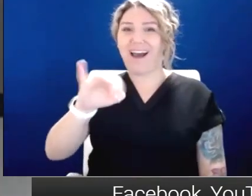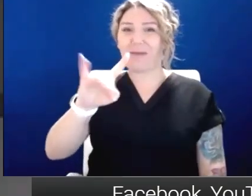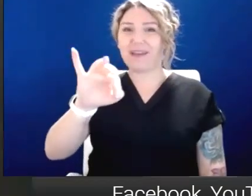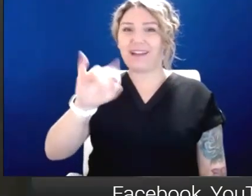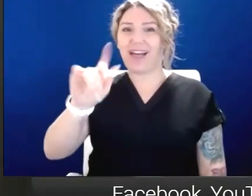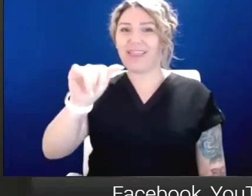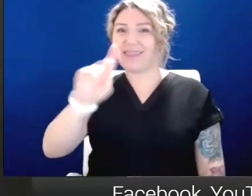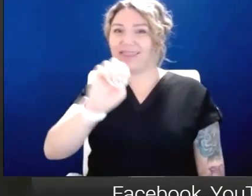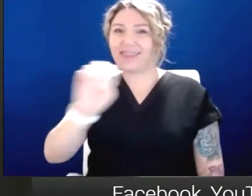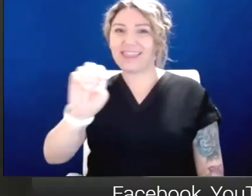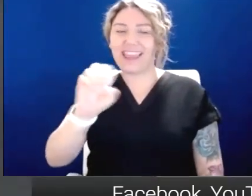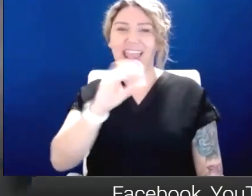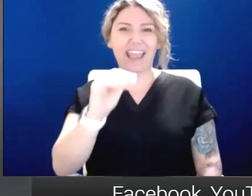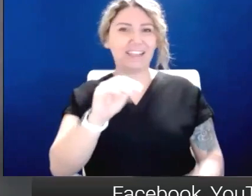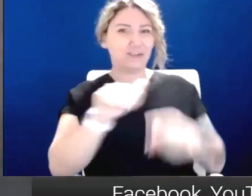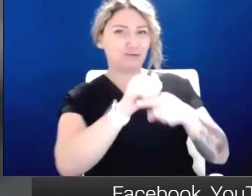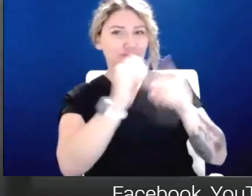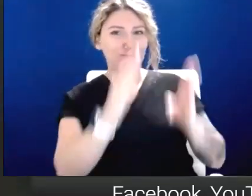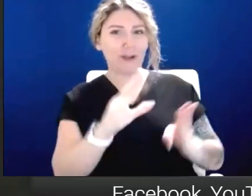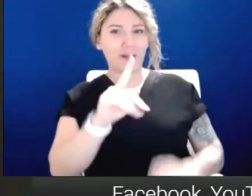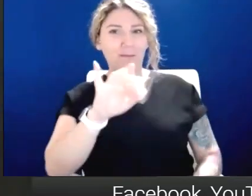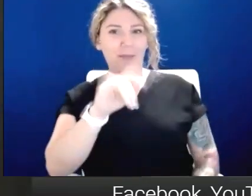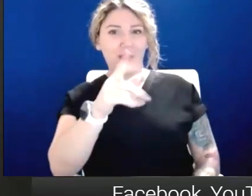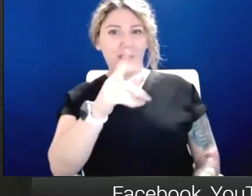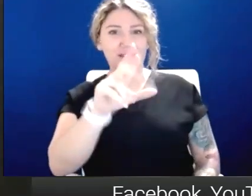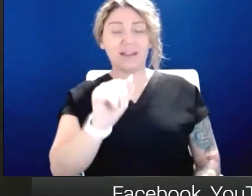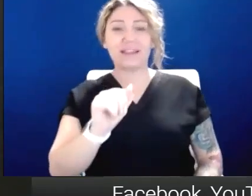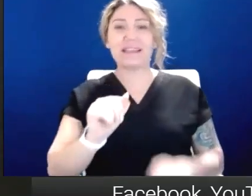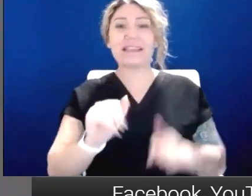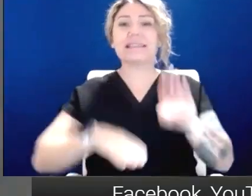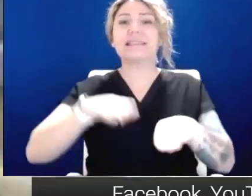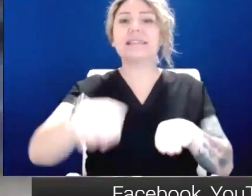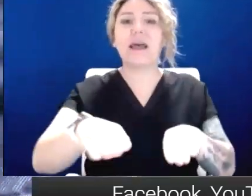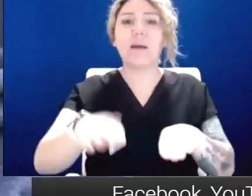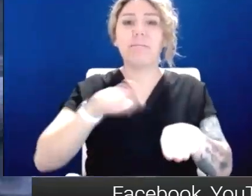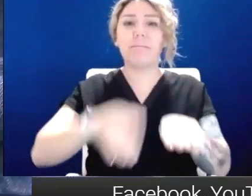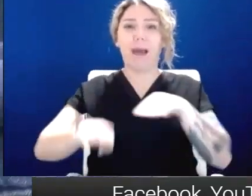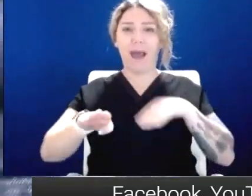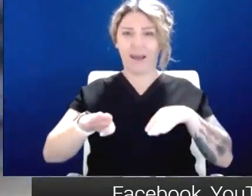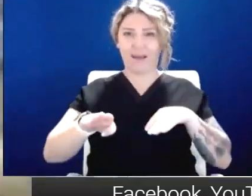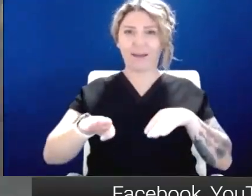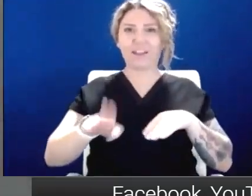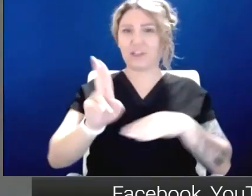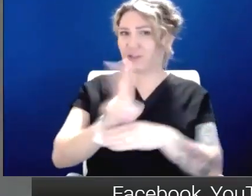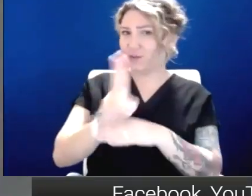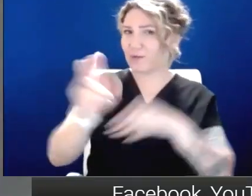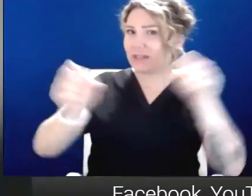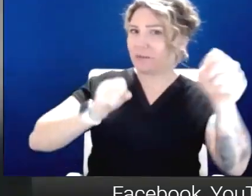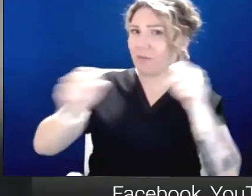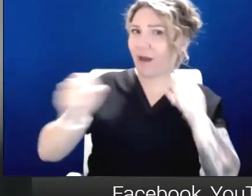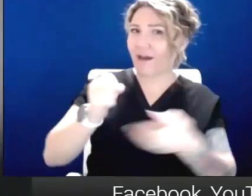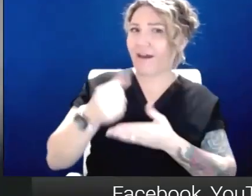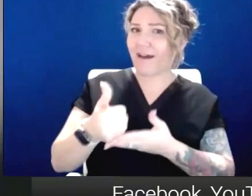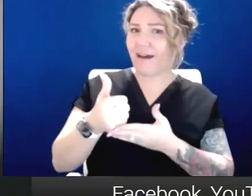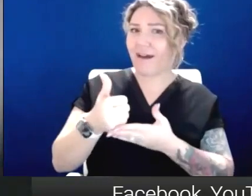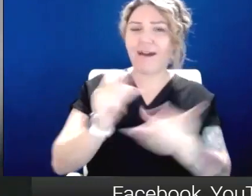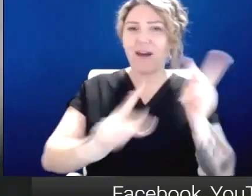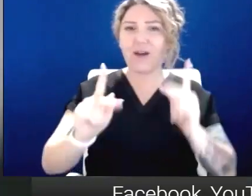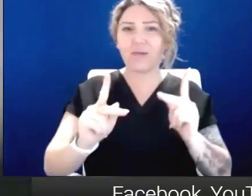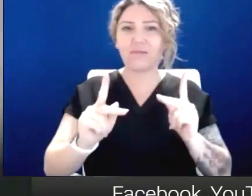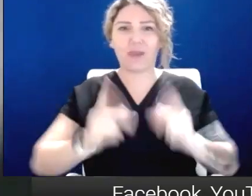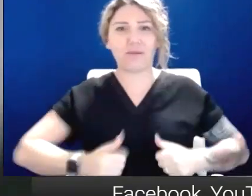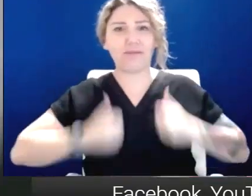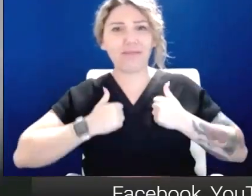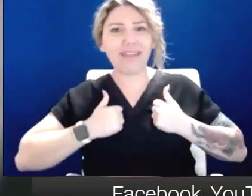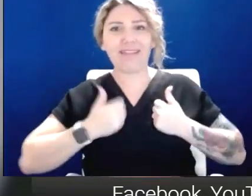Patterson. Back, front, back. Patterson uses boxing to help people with Parkinson's live better